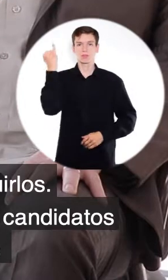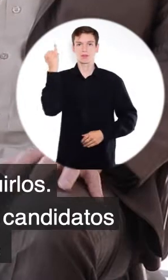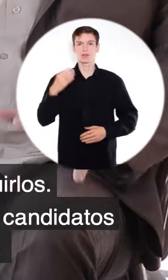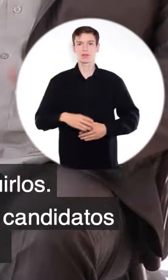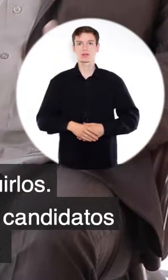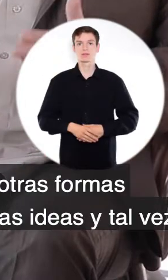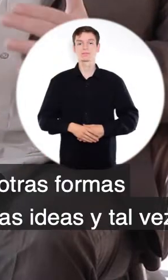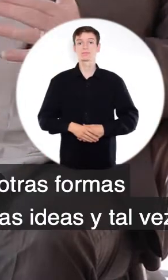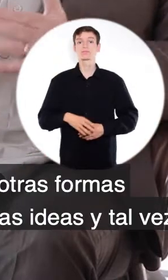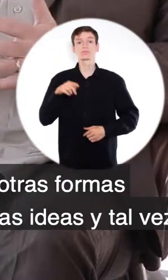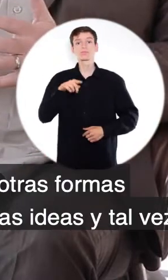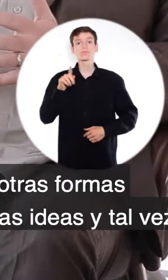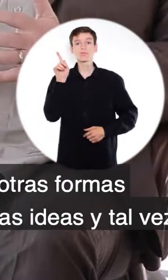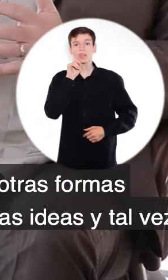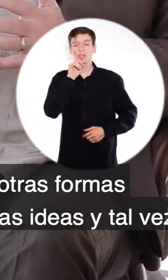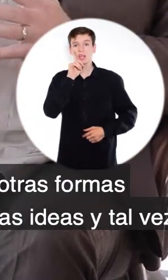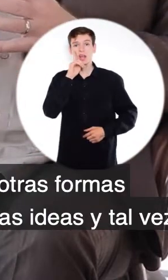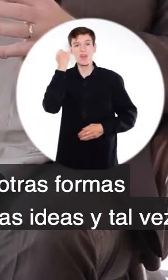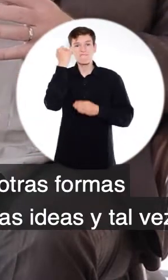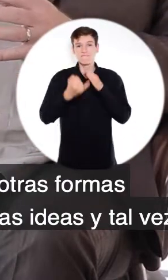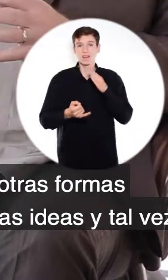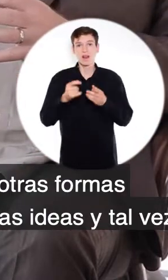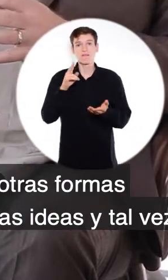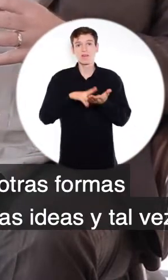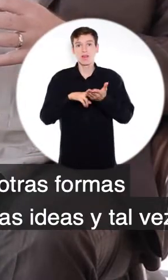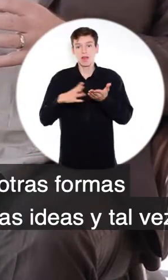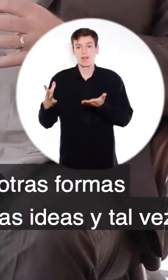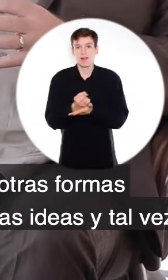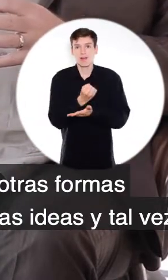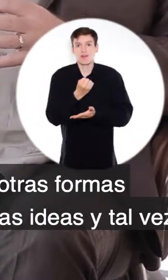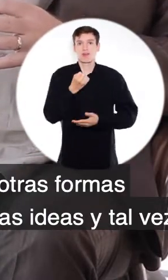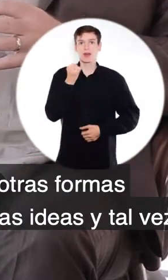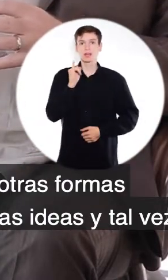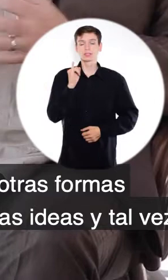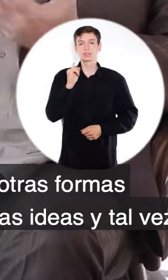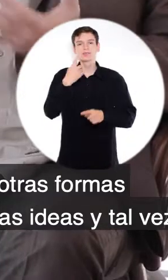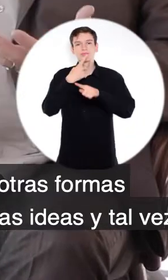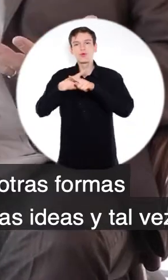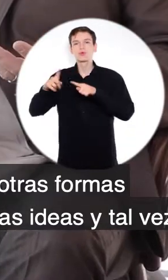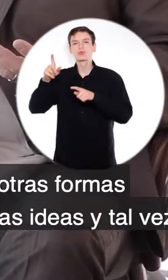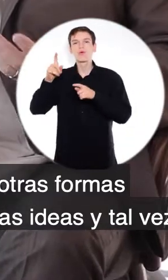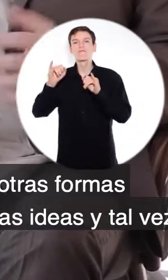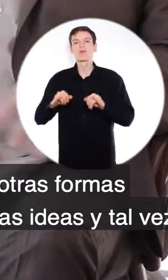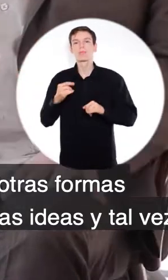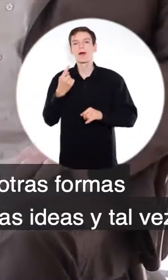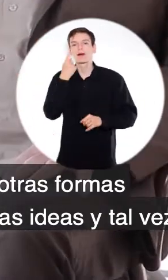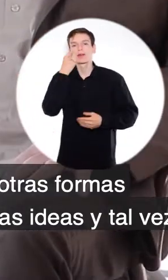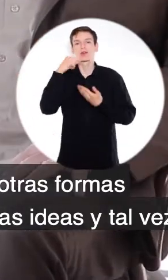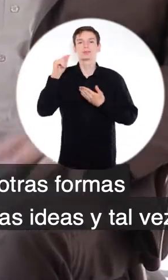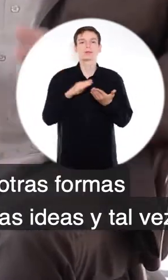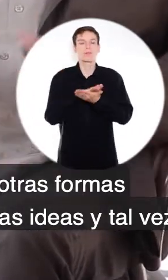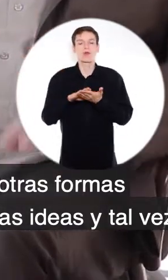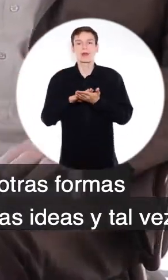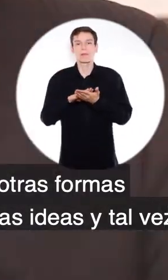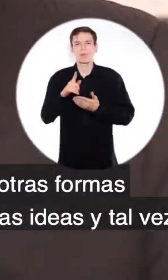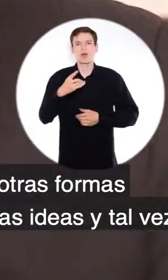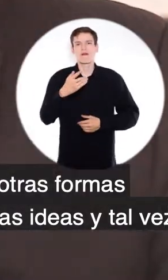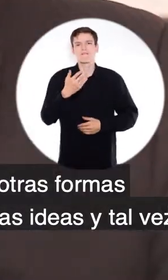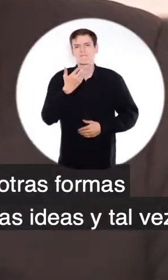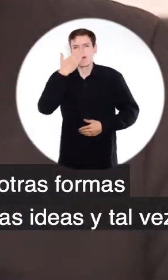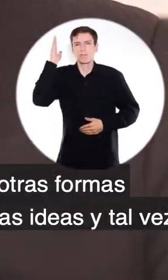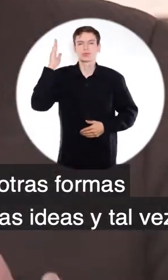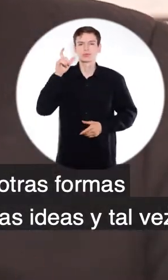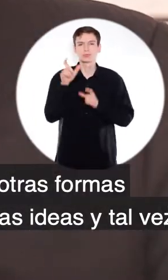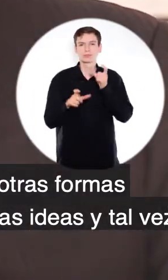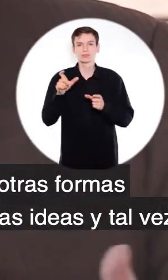independents to participate, the people who end up getting those seats are people who have other forms of recognition. Celebrities can then take those seats,